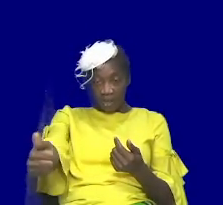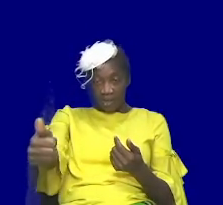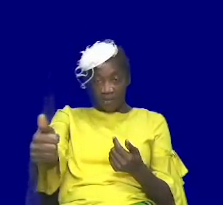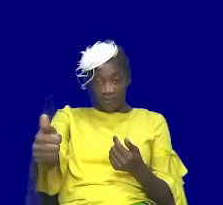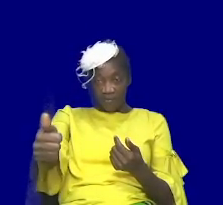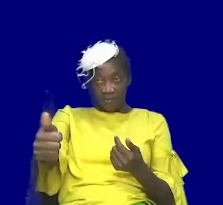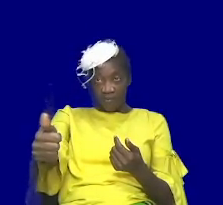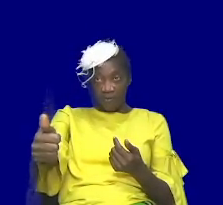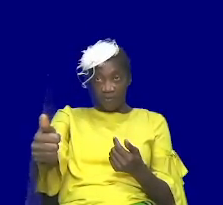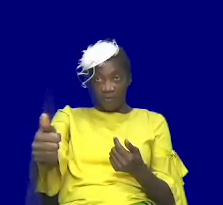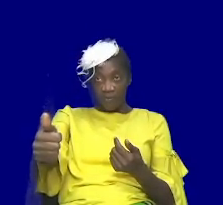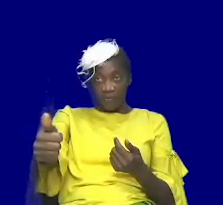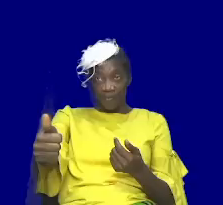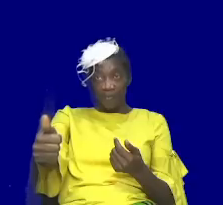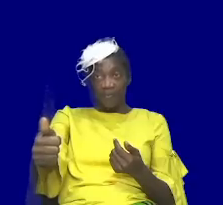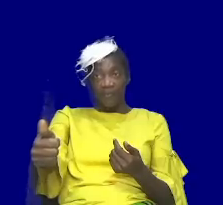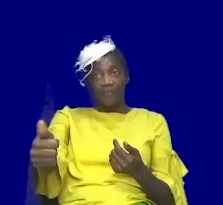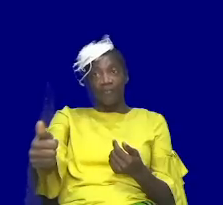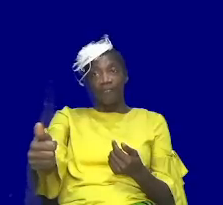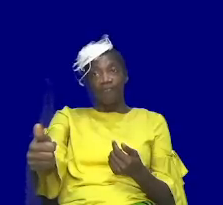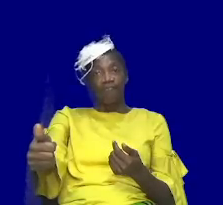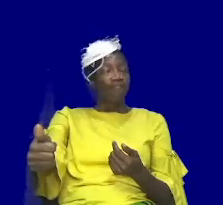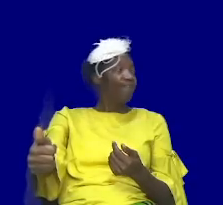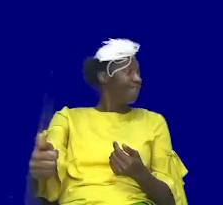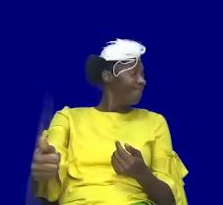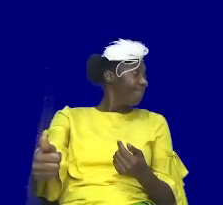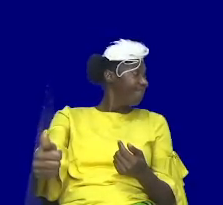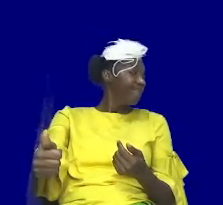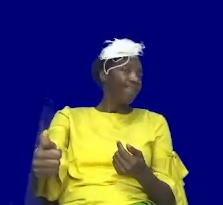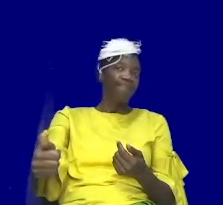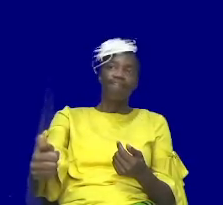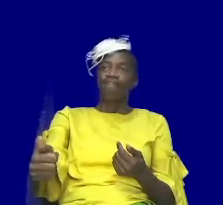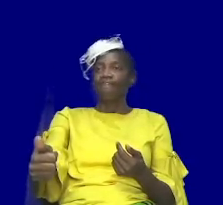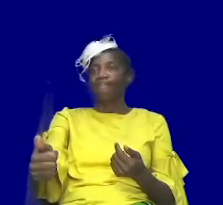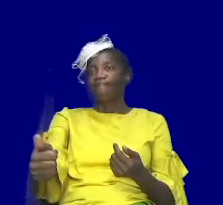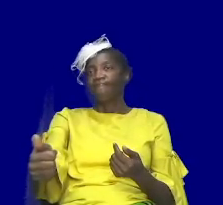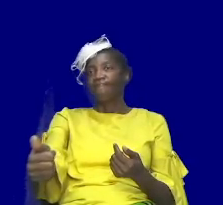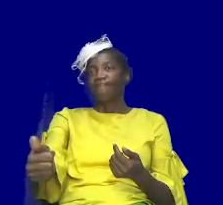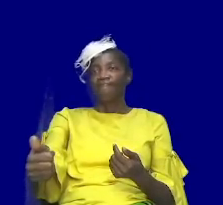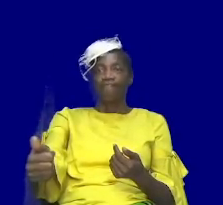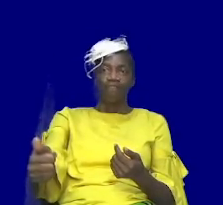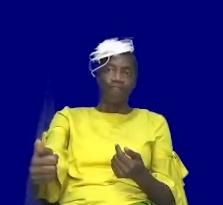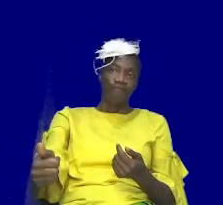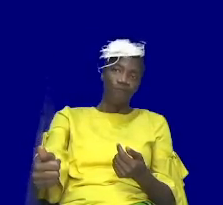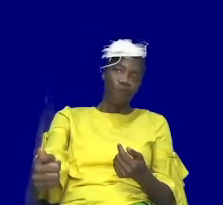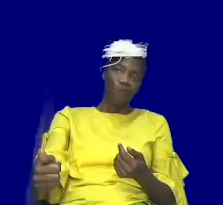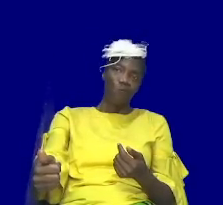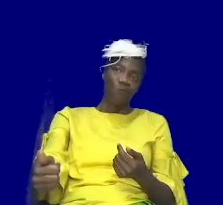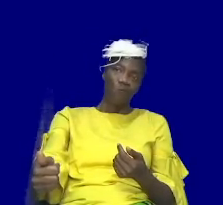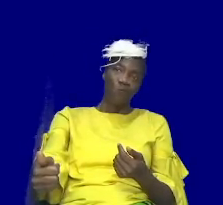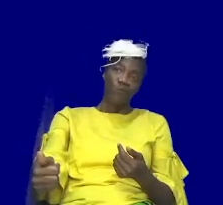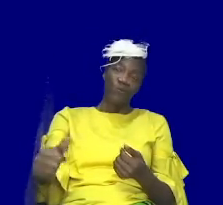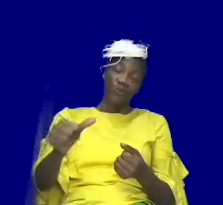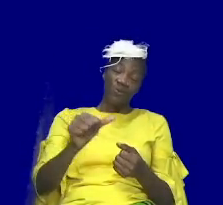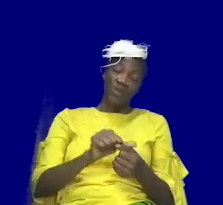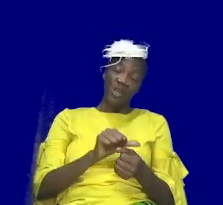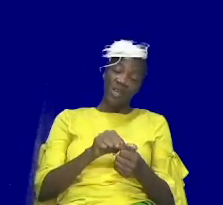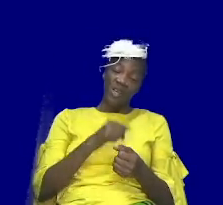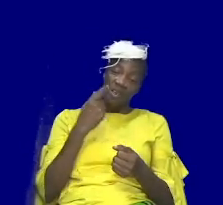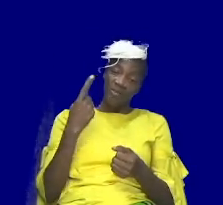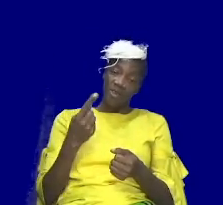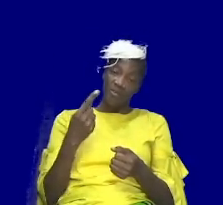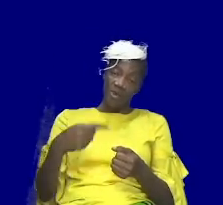himself. Brethren, beloved, look at it again. Every one of us